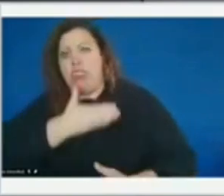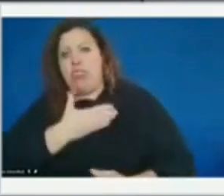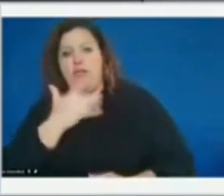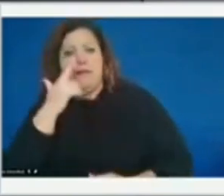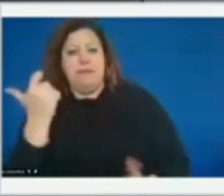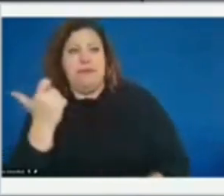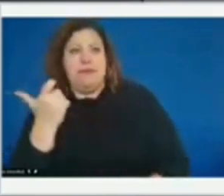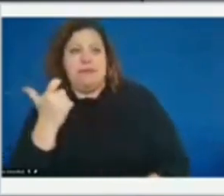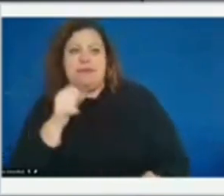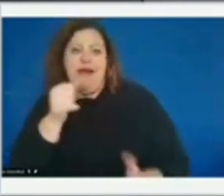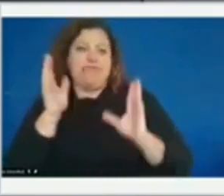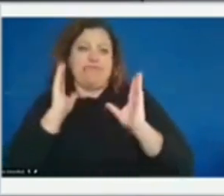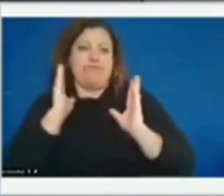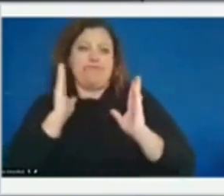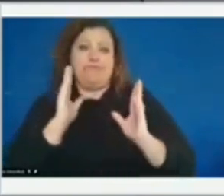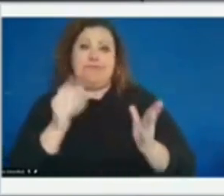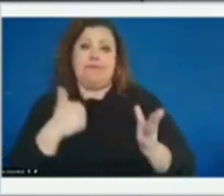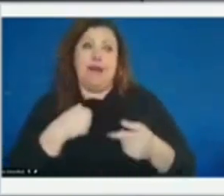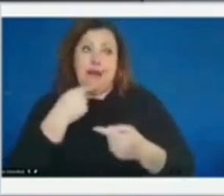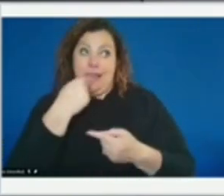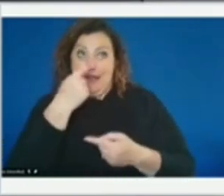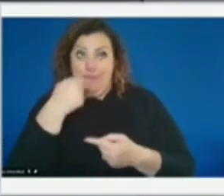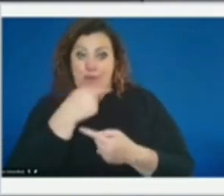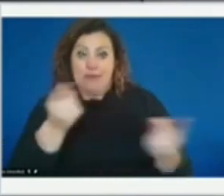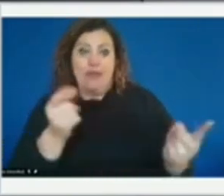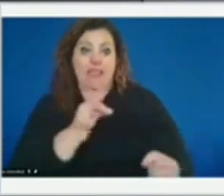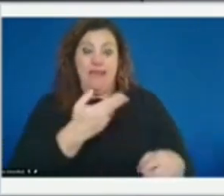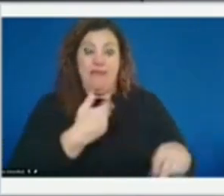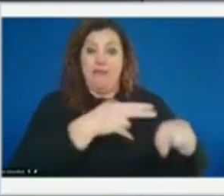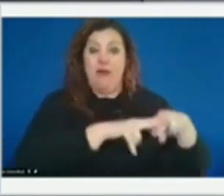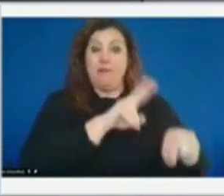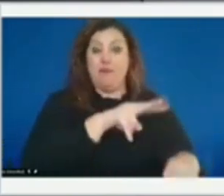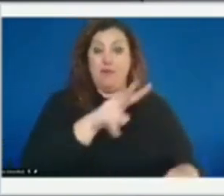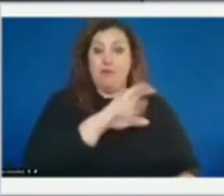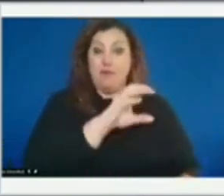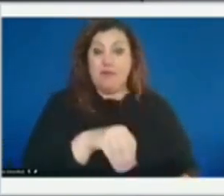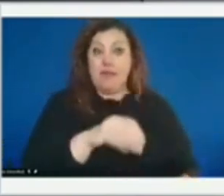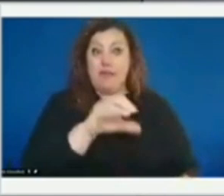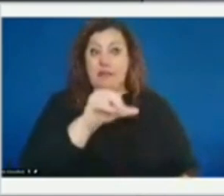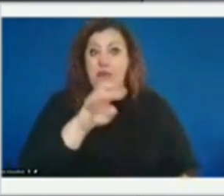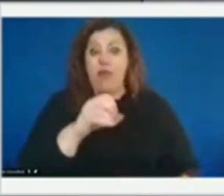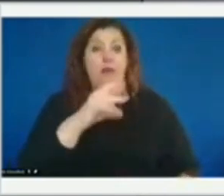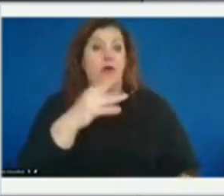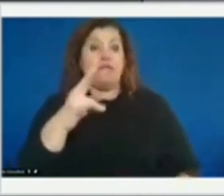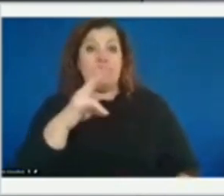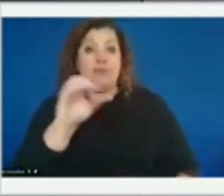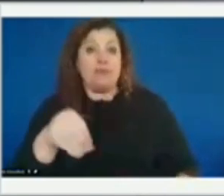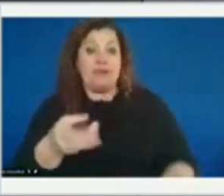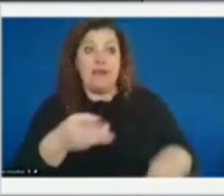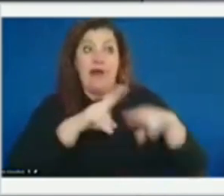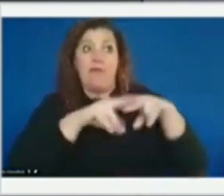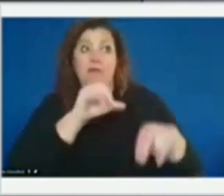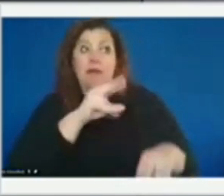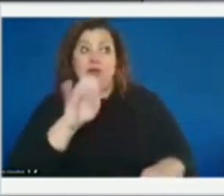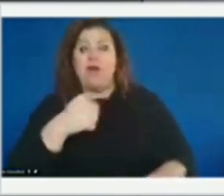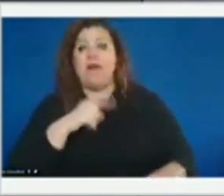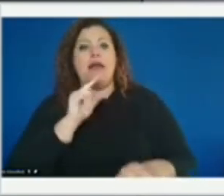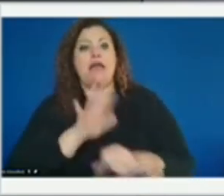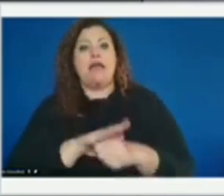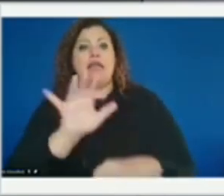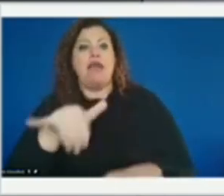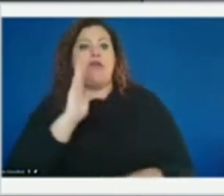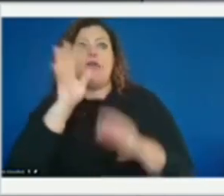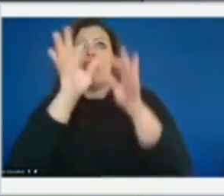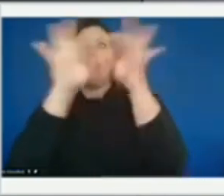we were 22% up in crime or even 17% up in crime, I guarantee you that'd be the headline on everybody's newscast